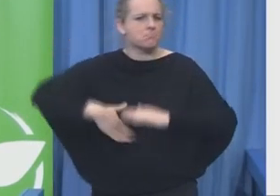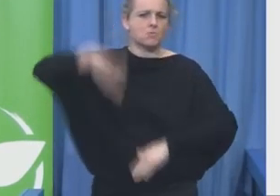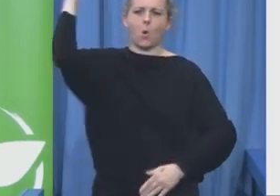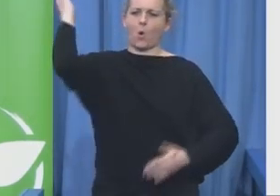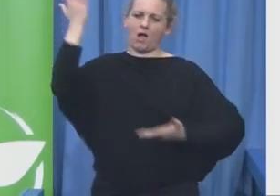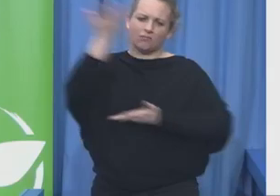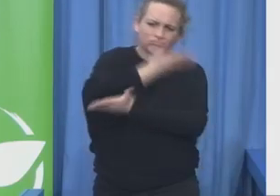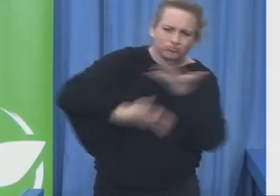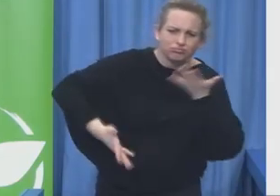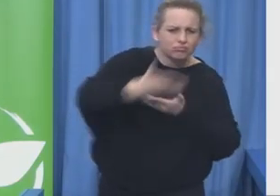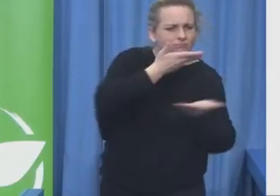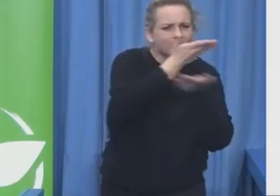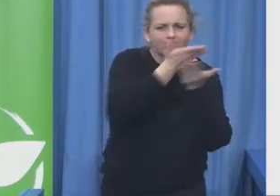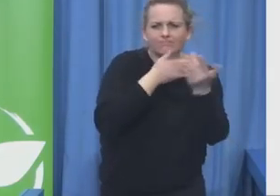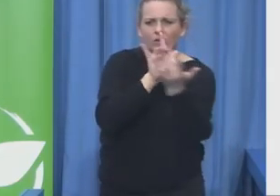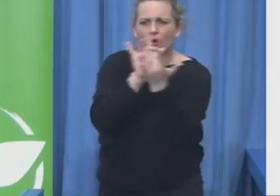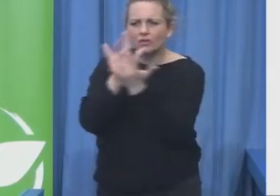on,